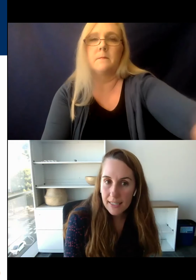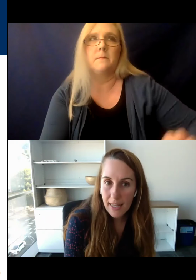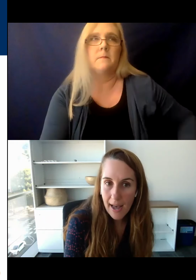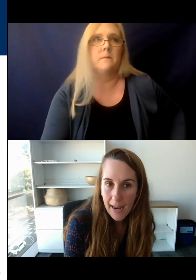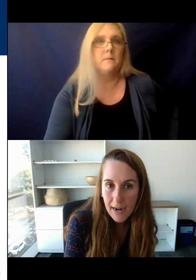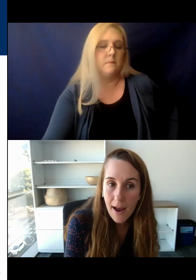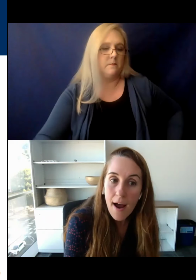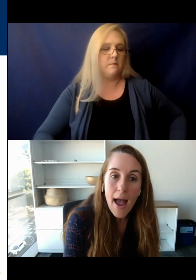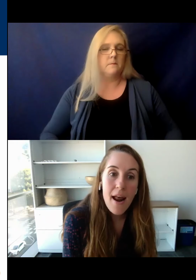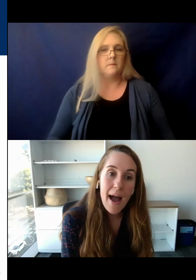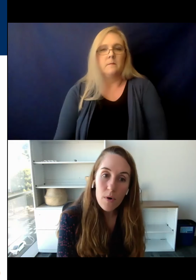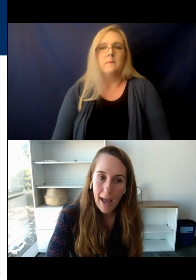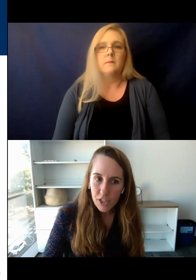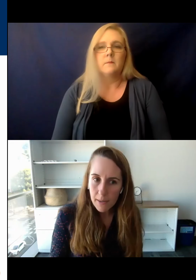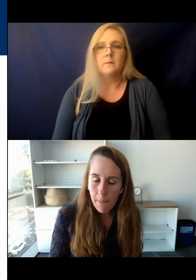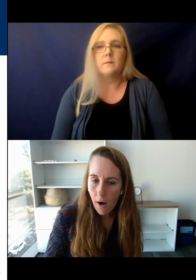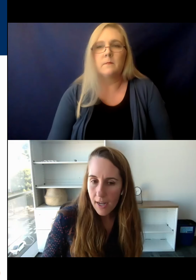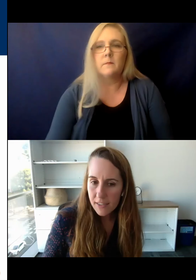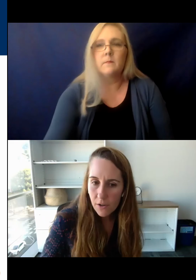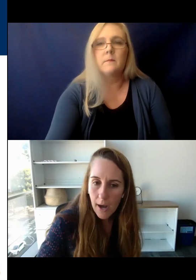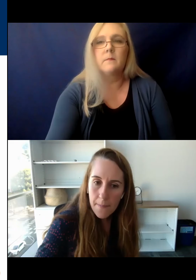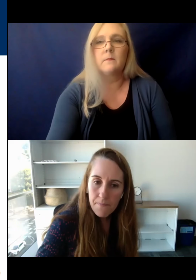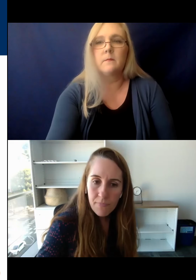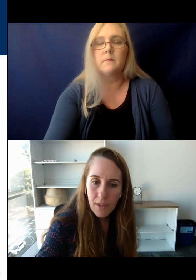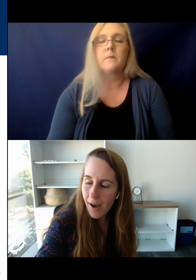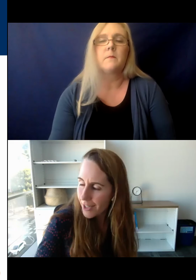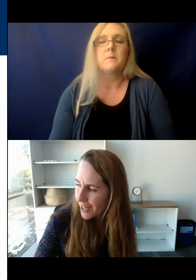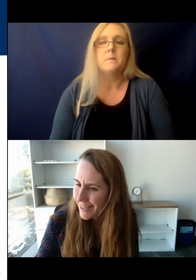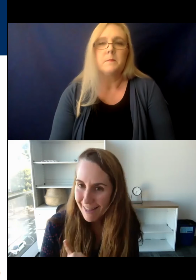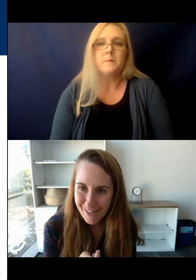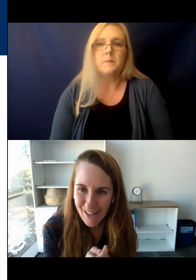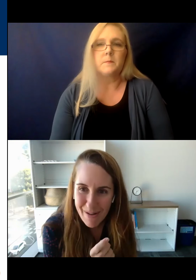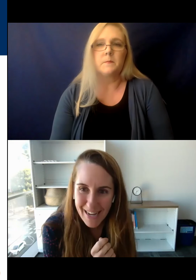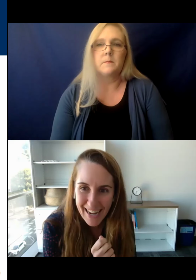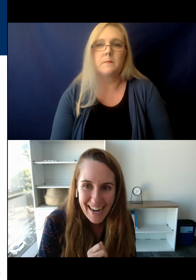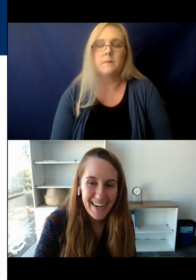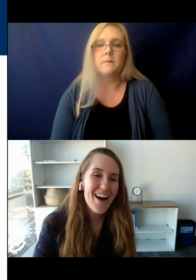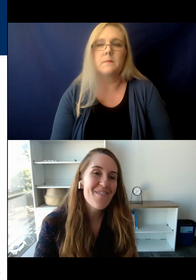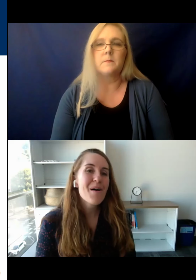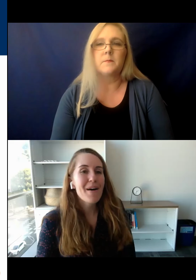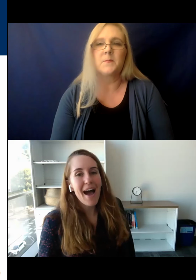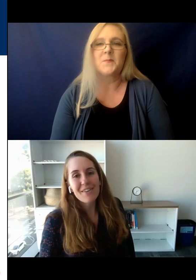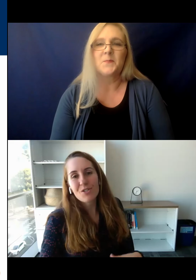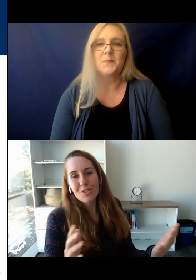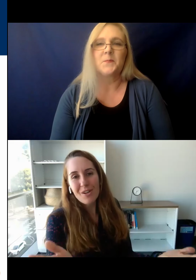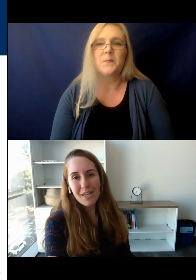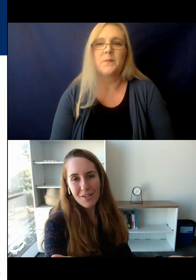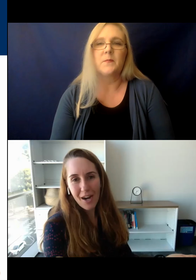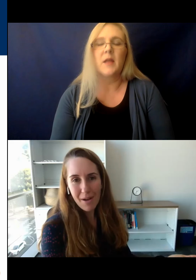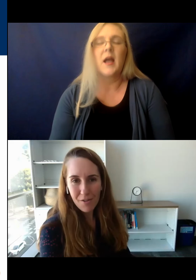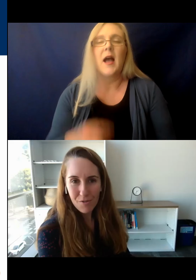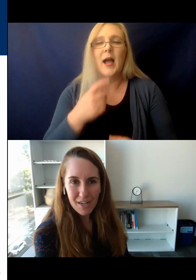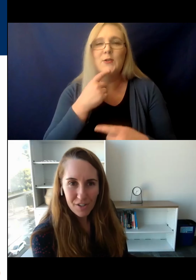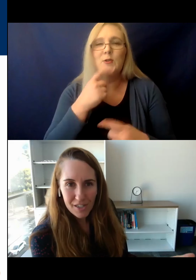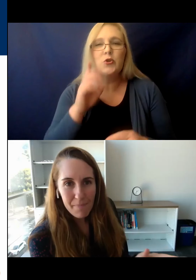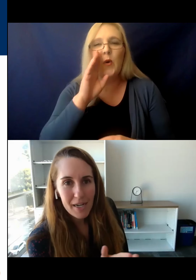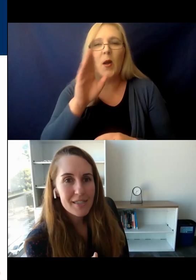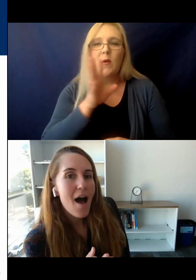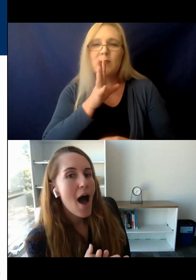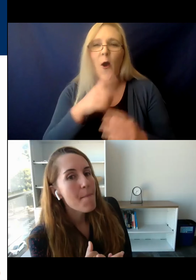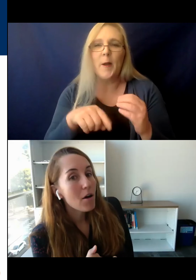the next slide. And I will actually pause. So I should have said this in the beginning, but I told you I'm going to talk about 3